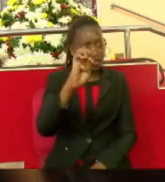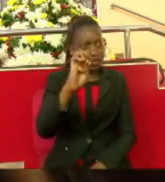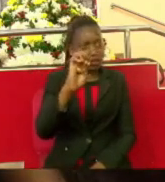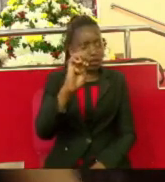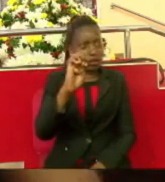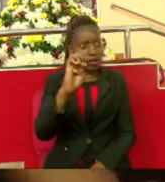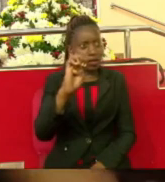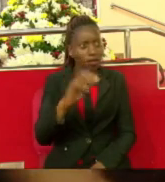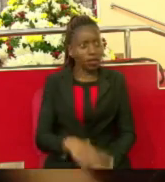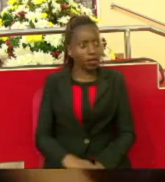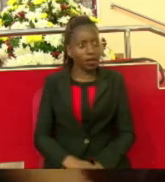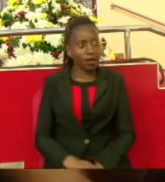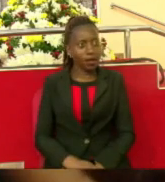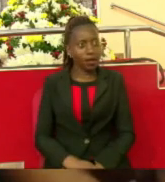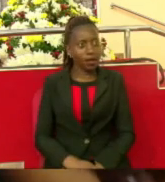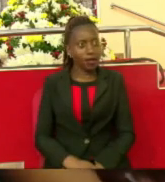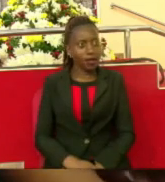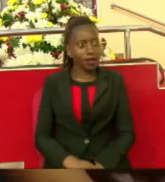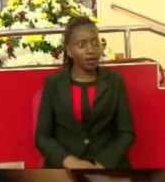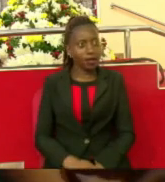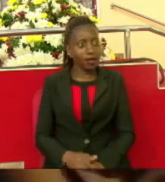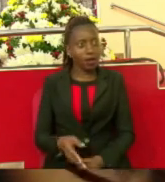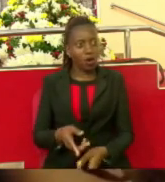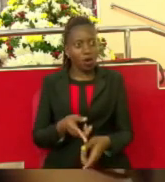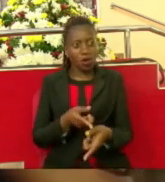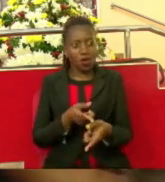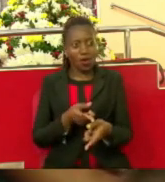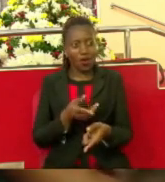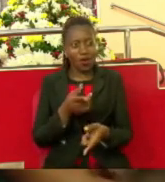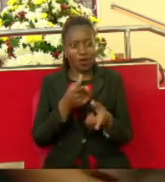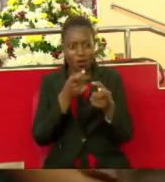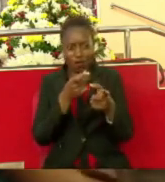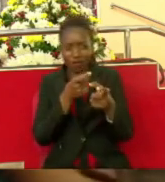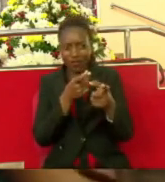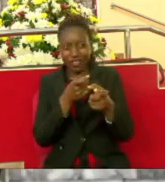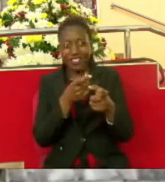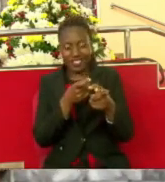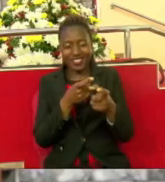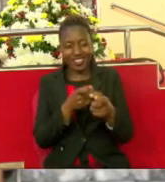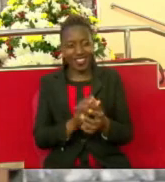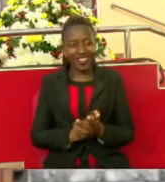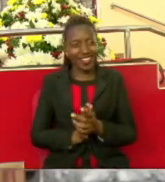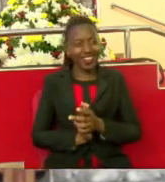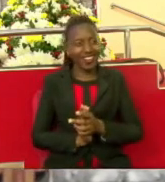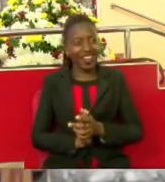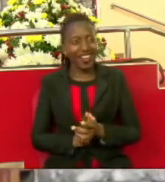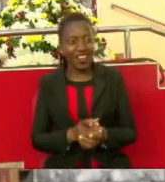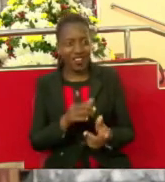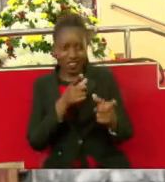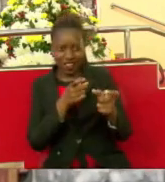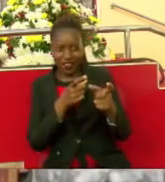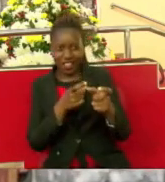did anything. Hata kama Daudi alikuwa amekasirika hakufanya kitu. Absalom never left that anger, and one day he wanted